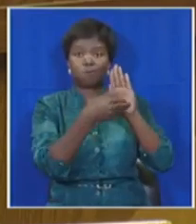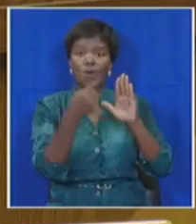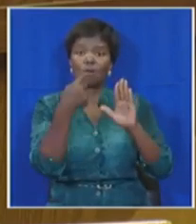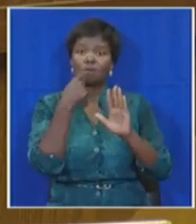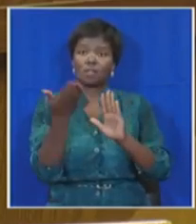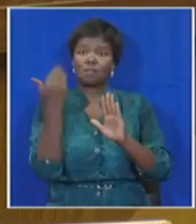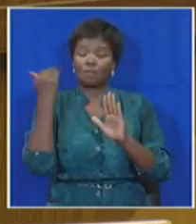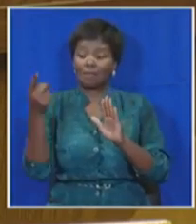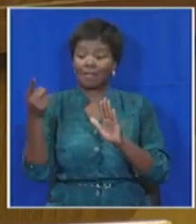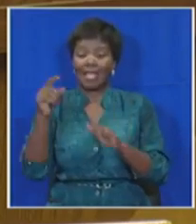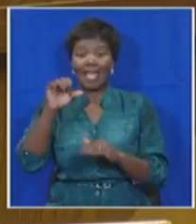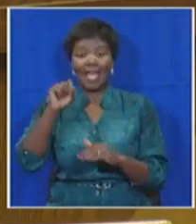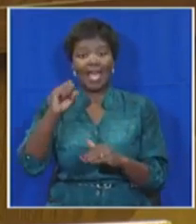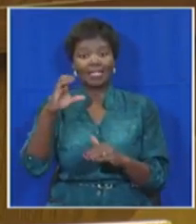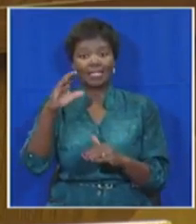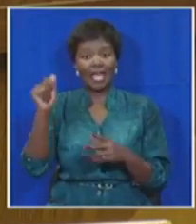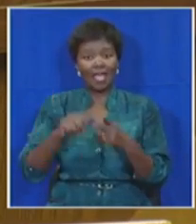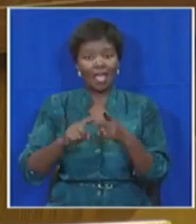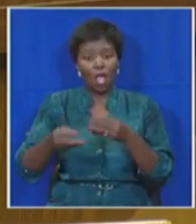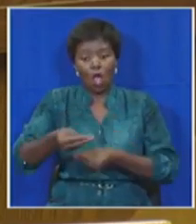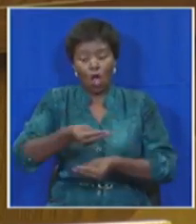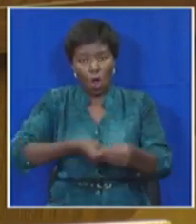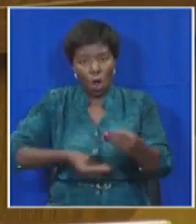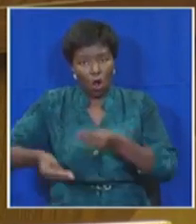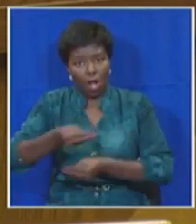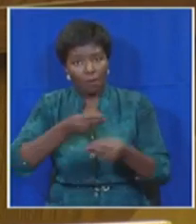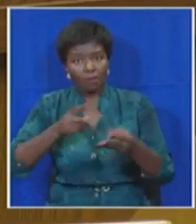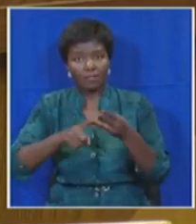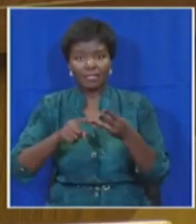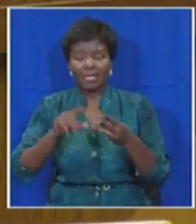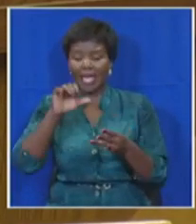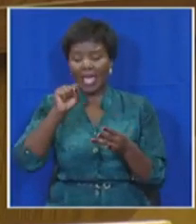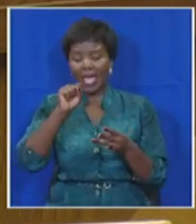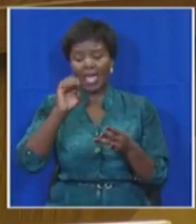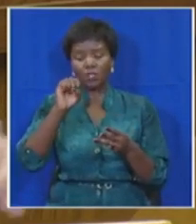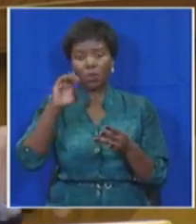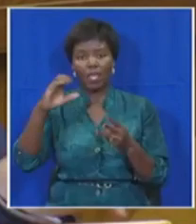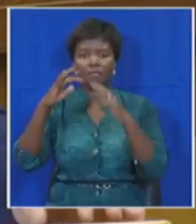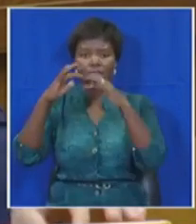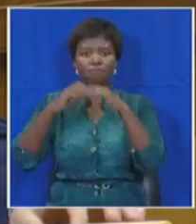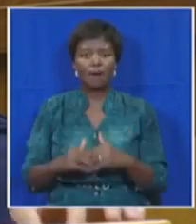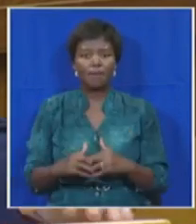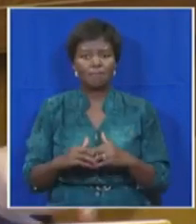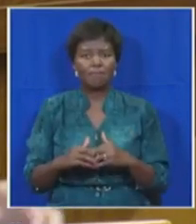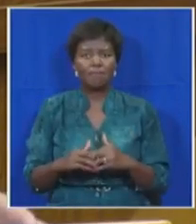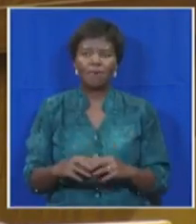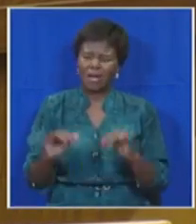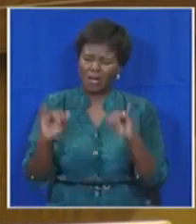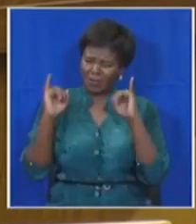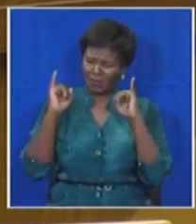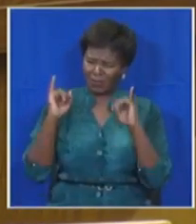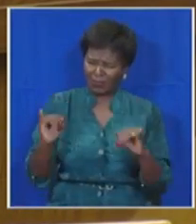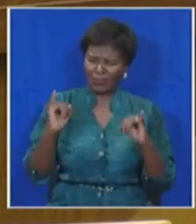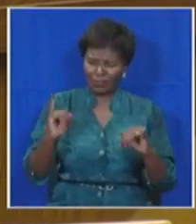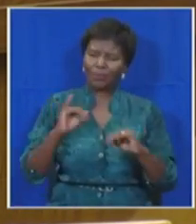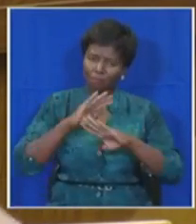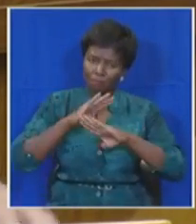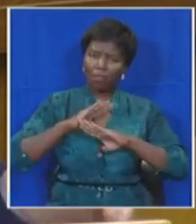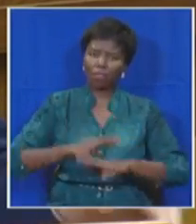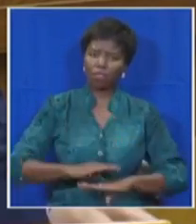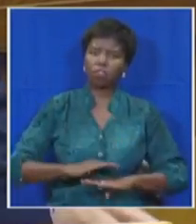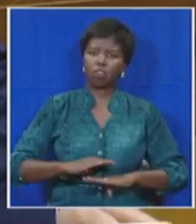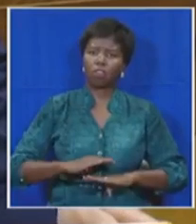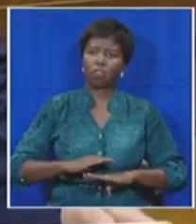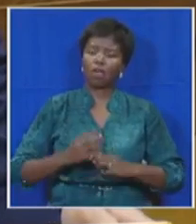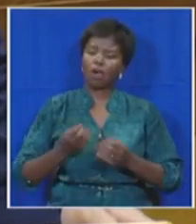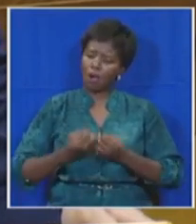state capture, corruption, and failing parastatals. How disappointing it must have been for all